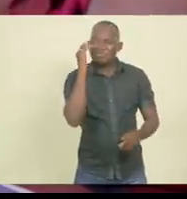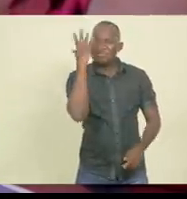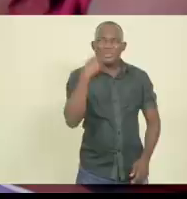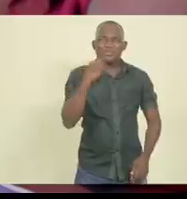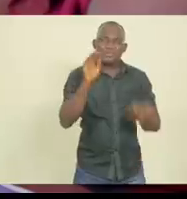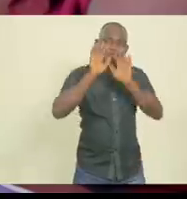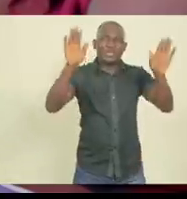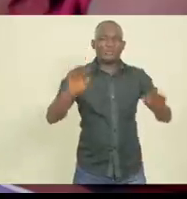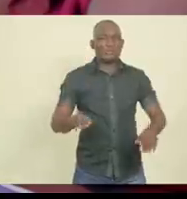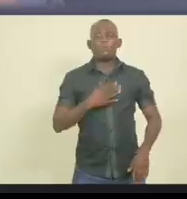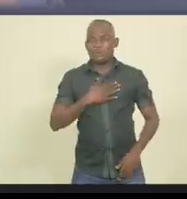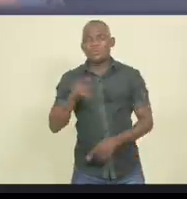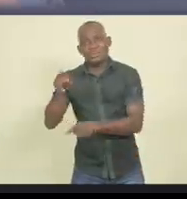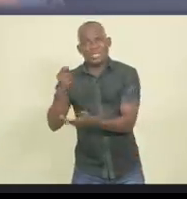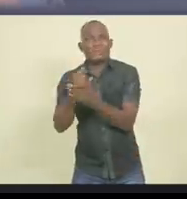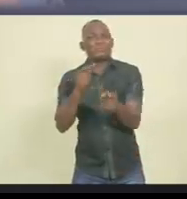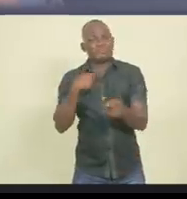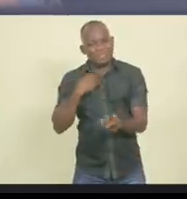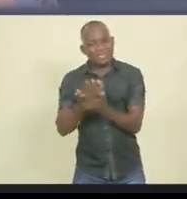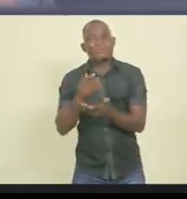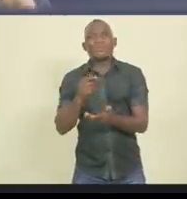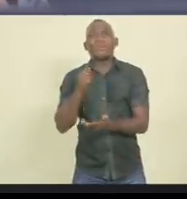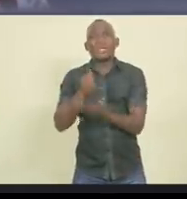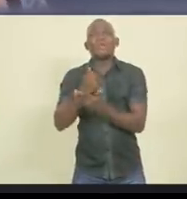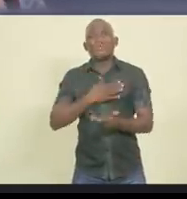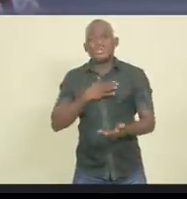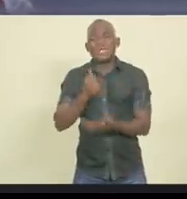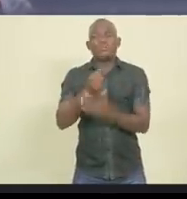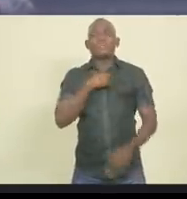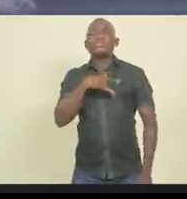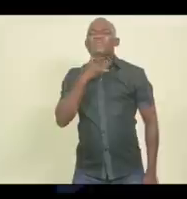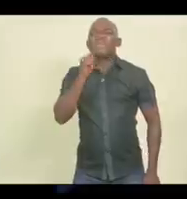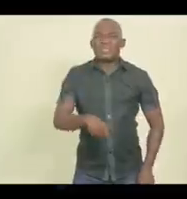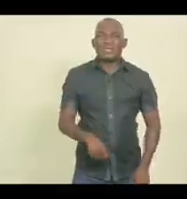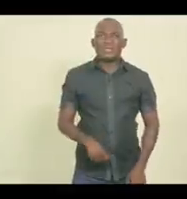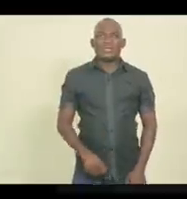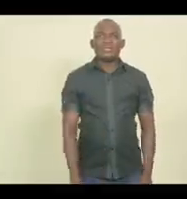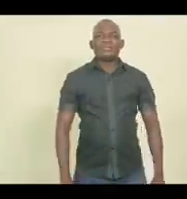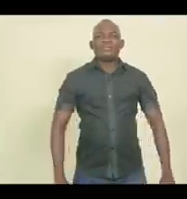Please do this. Let this happen, Coco. Please, I can feel it. She's so precious.